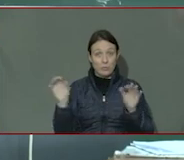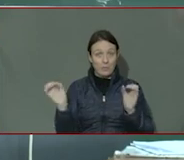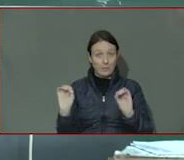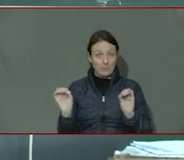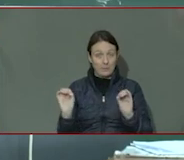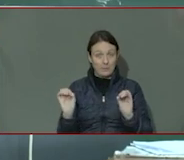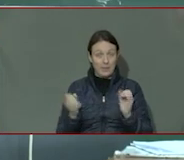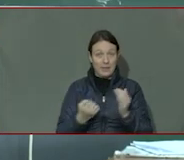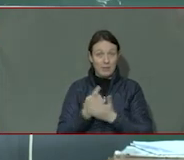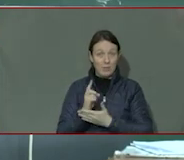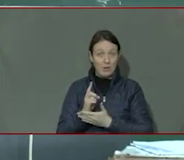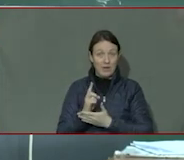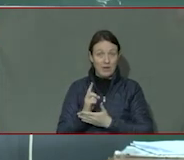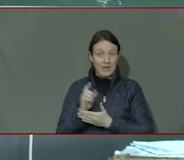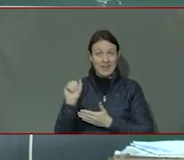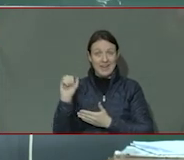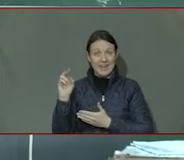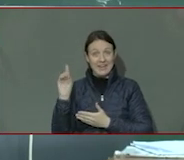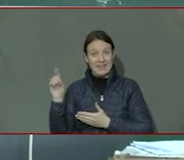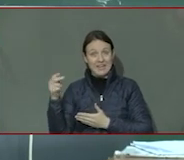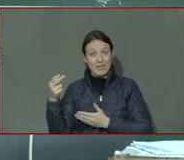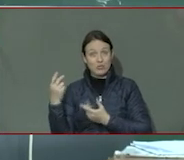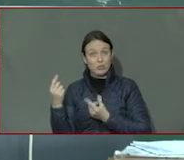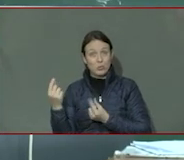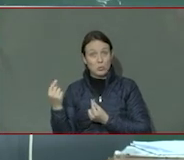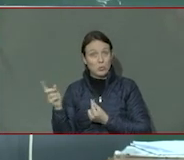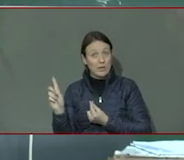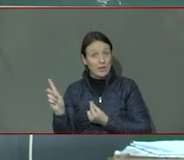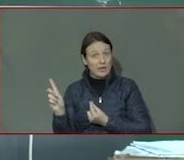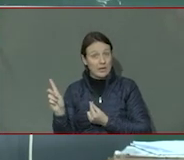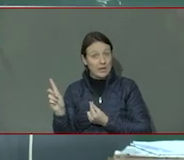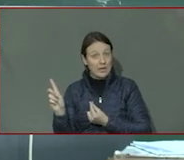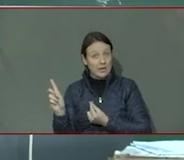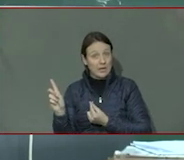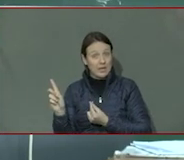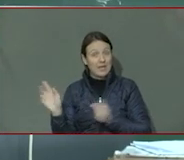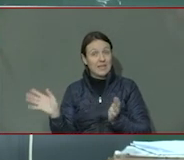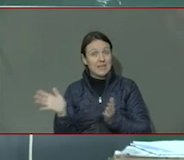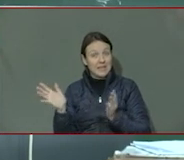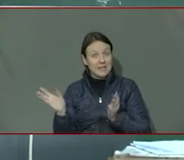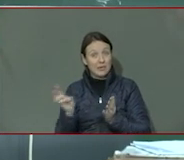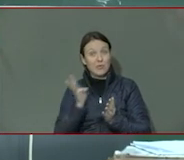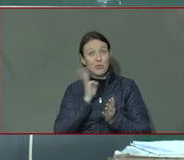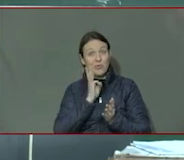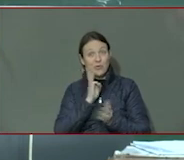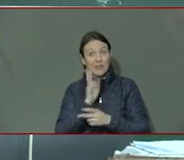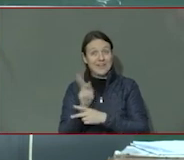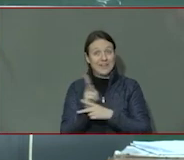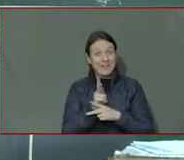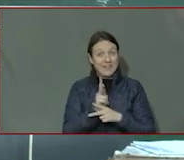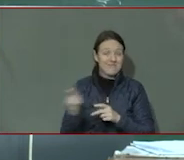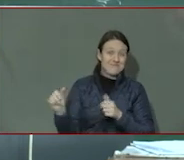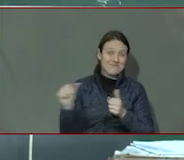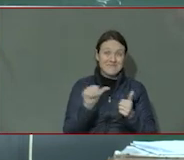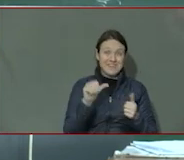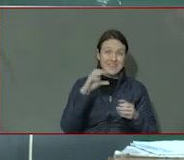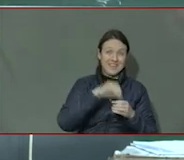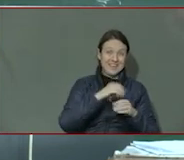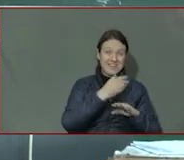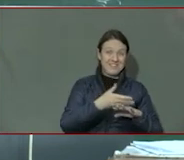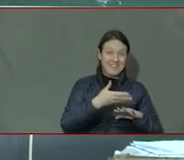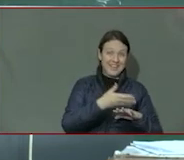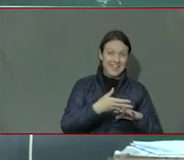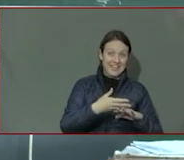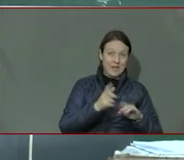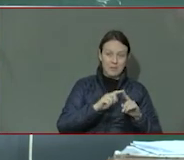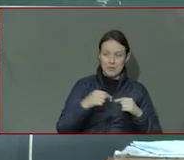consequence? Remember what ADH does? It promotes water retention. ADH. But now I'm